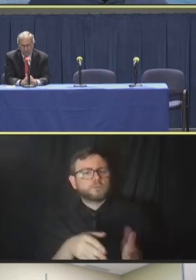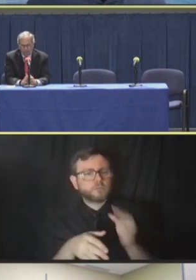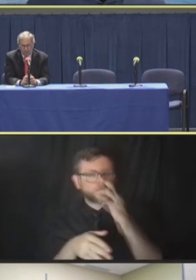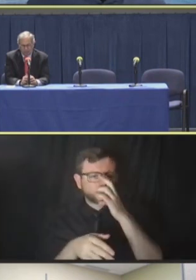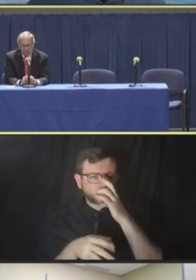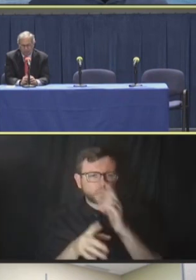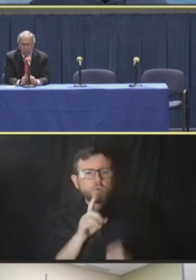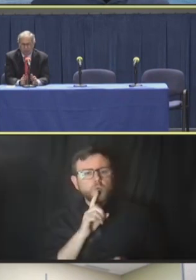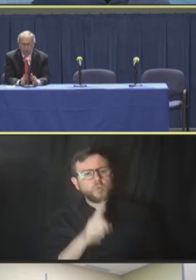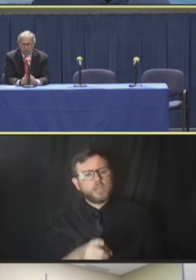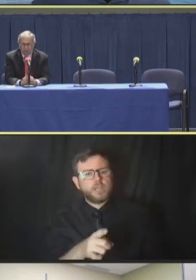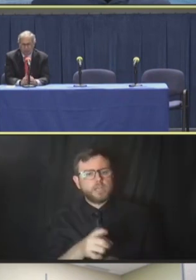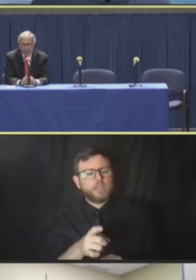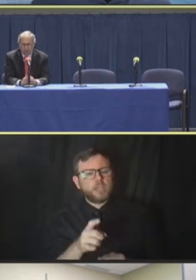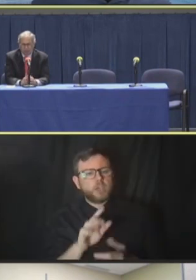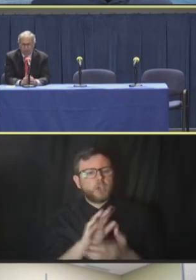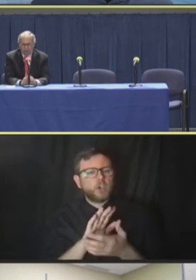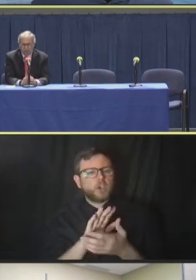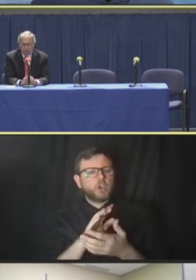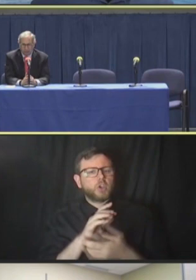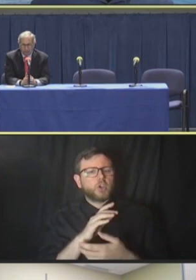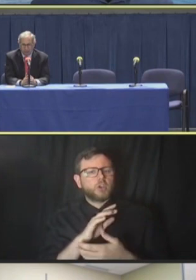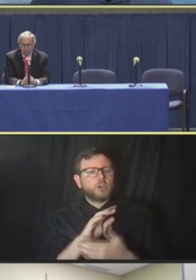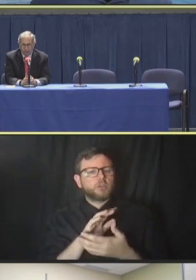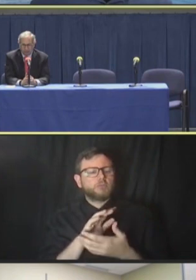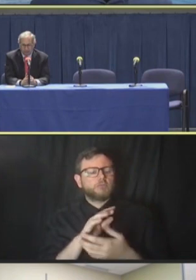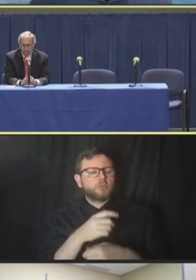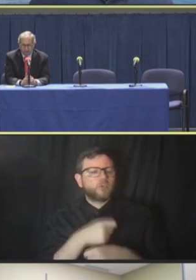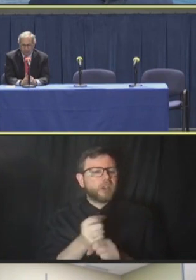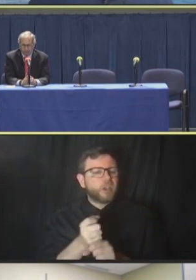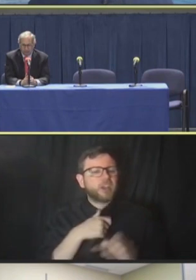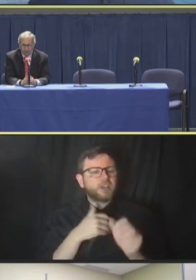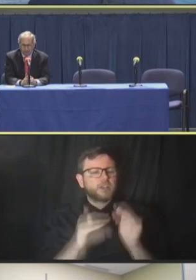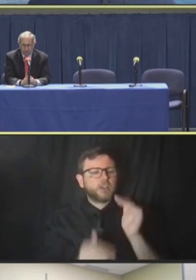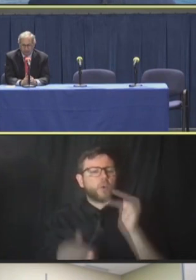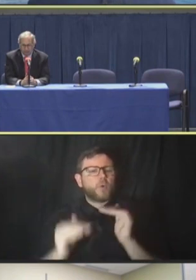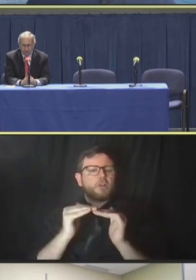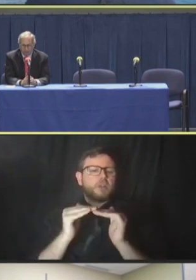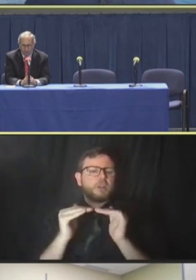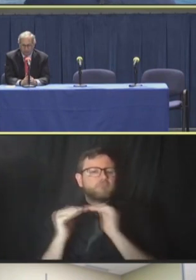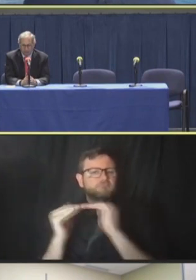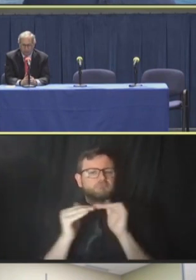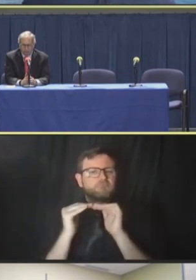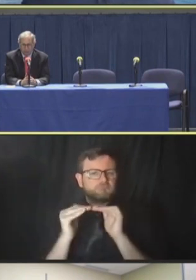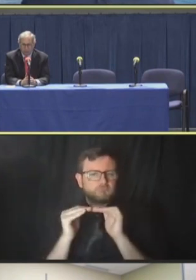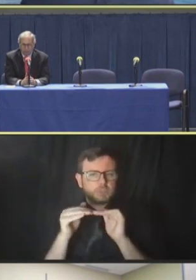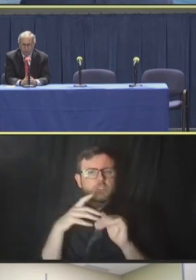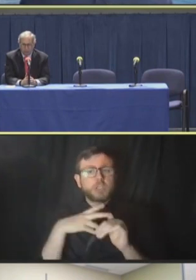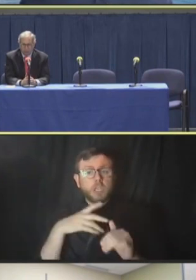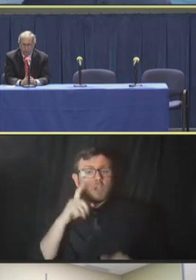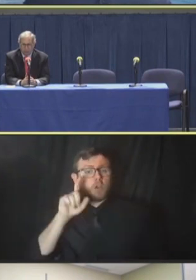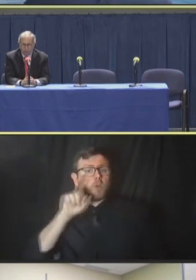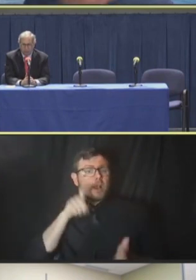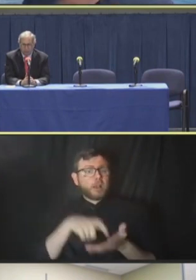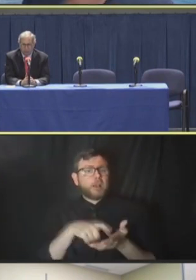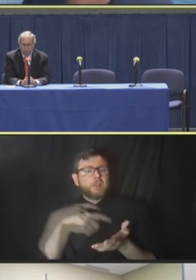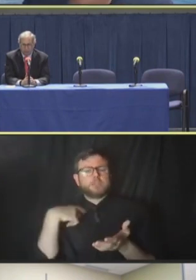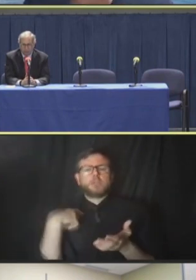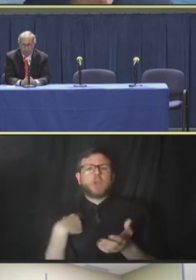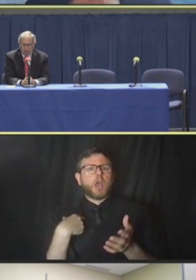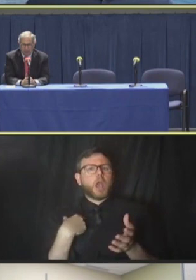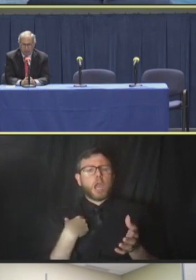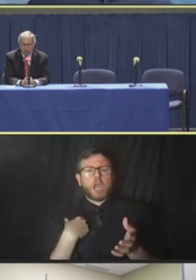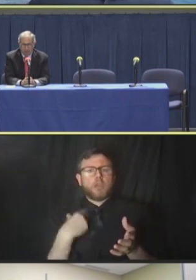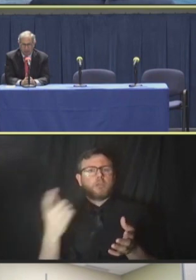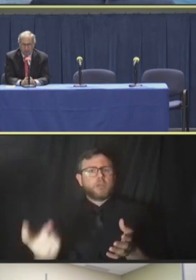really creating equality, right, and really giving a way to acknowledge the enormous barriers that exist in people's